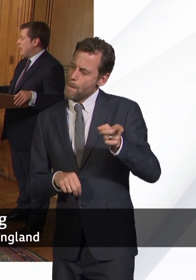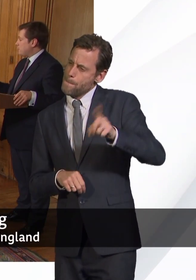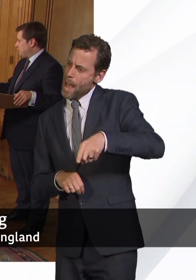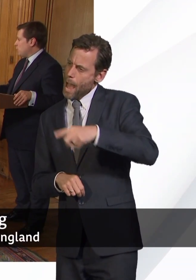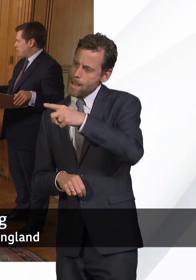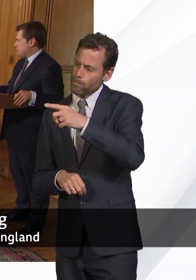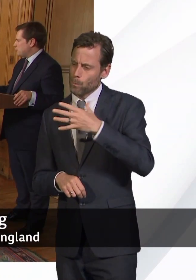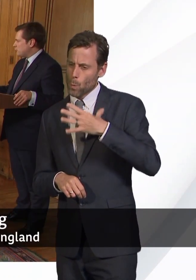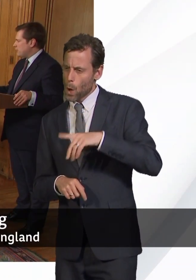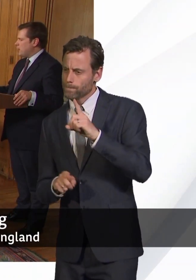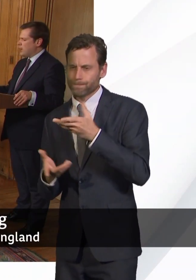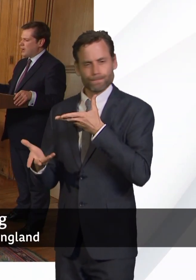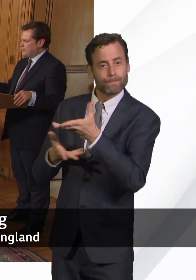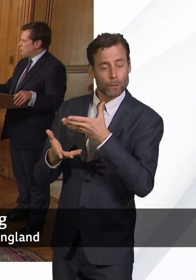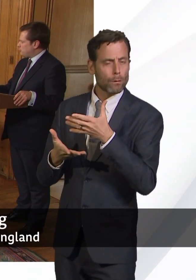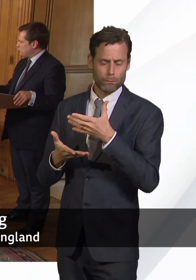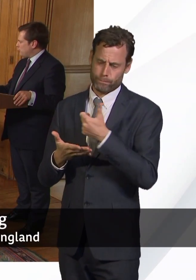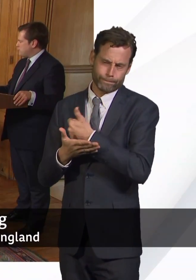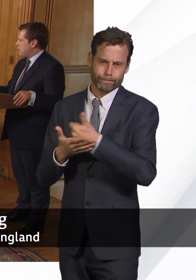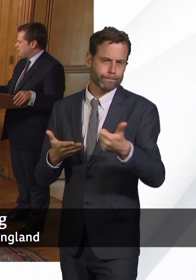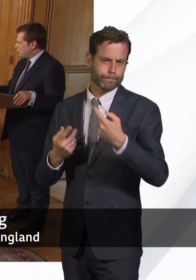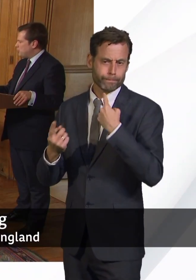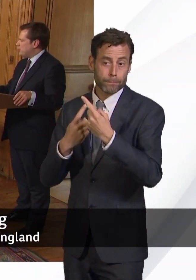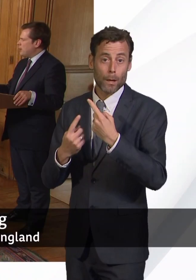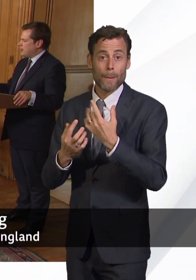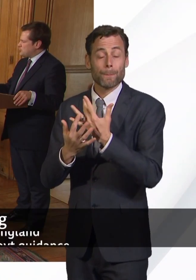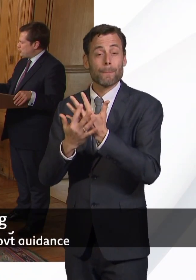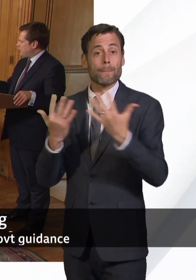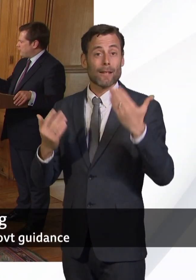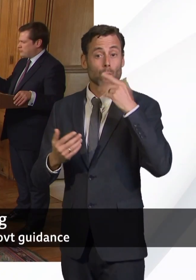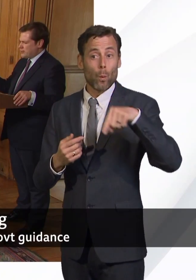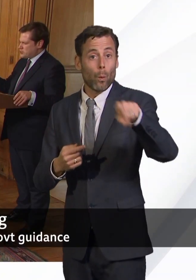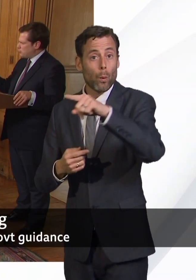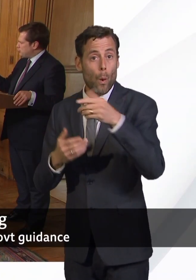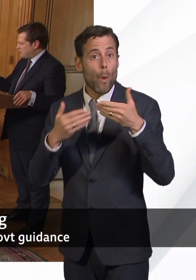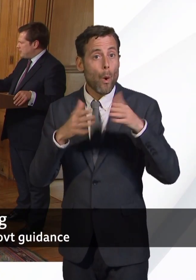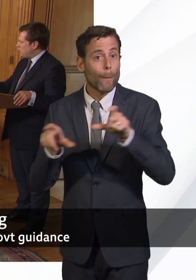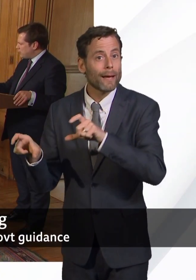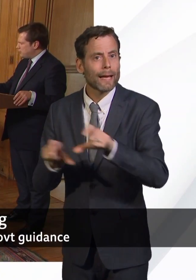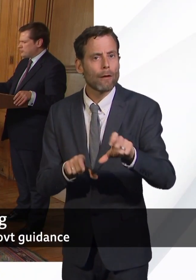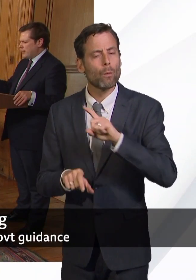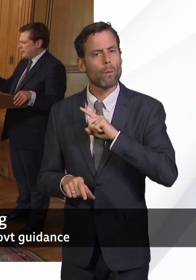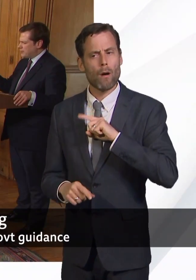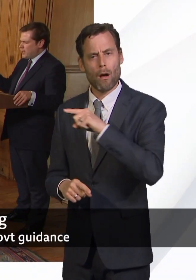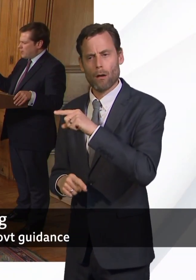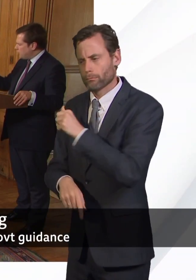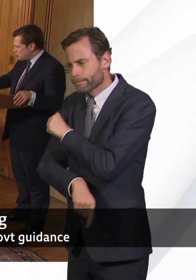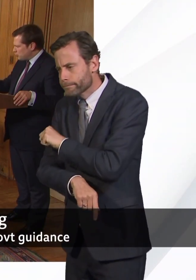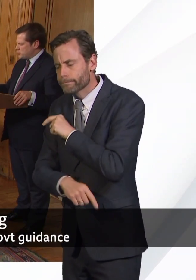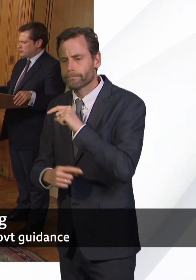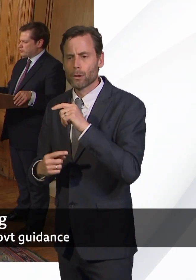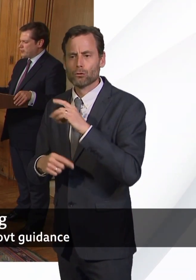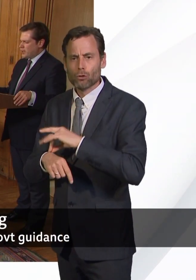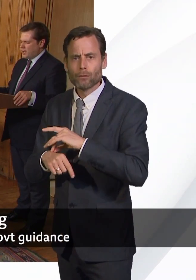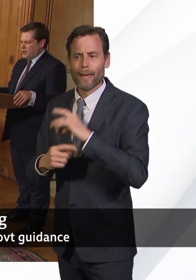teachers have been working, of course, in those schools that have remained open, ensuring that the children of key workers and